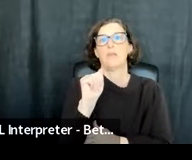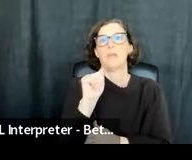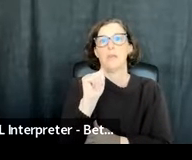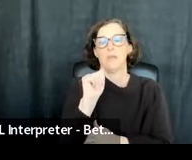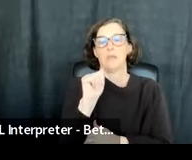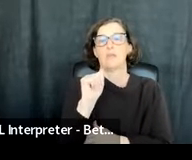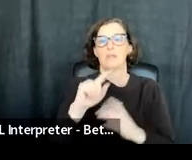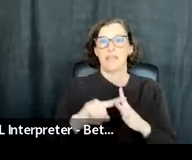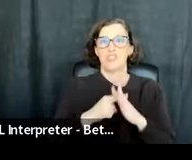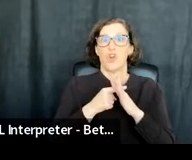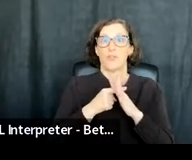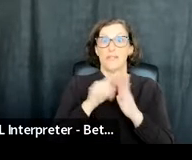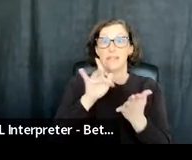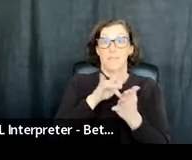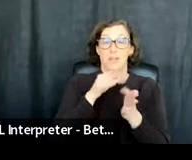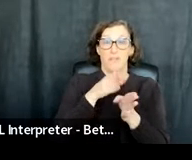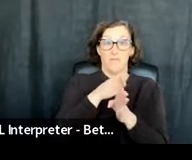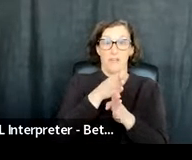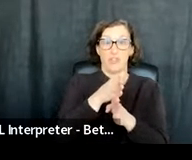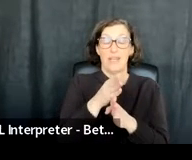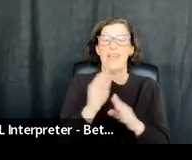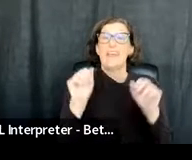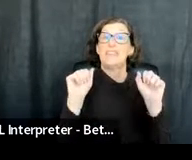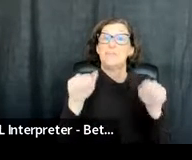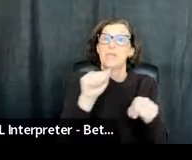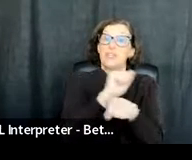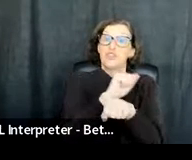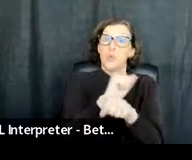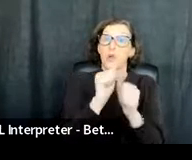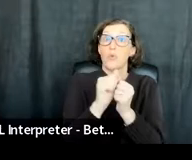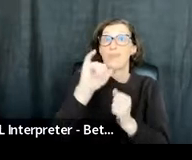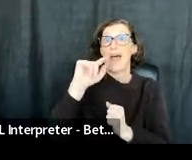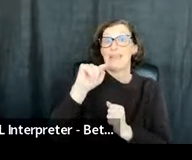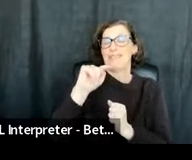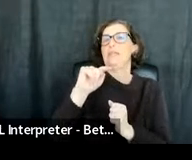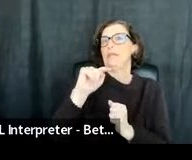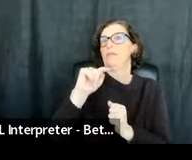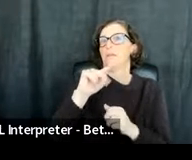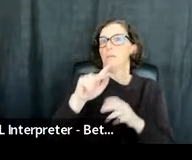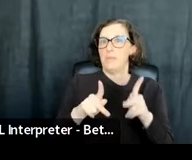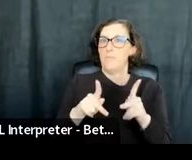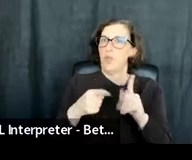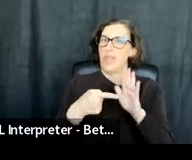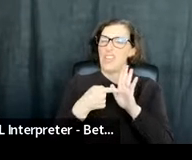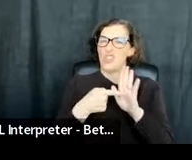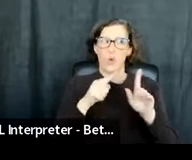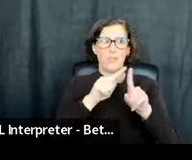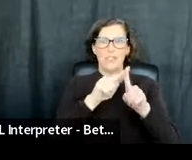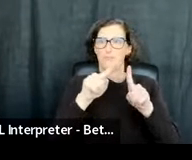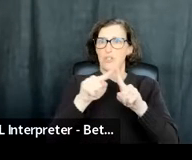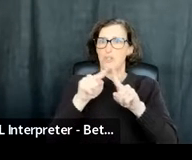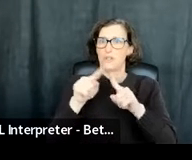career. The ability to work with the IT personnel and basically demonstrate various solutions to the employee